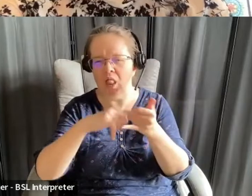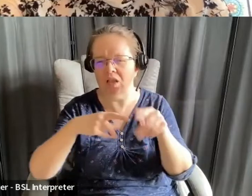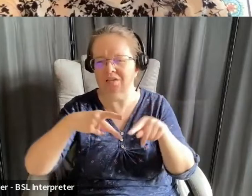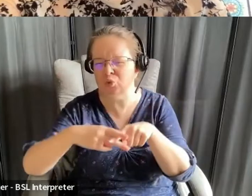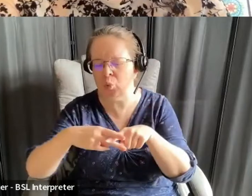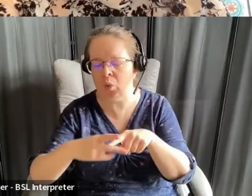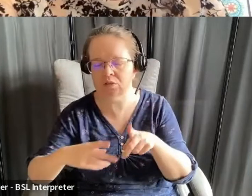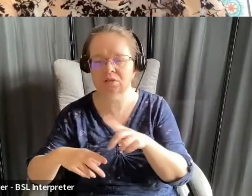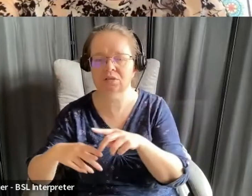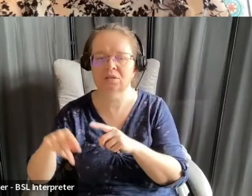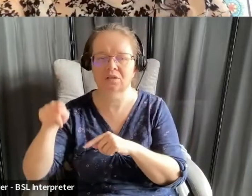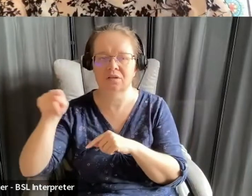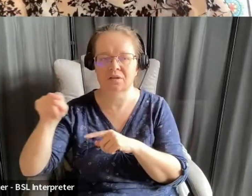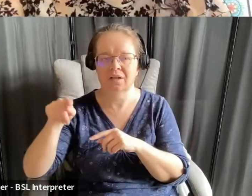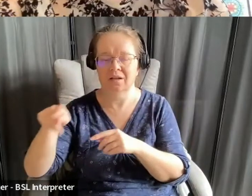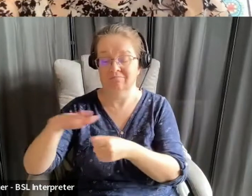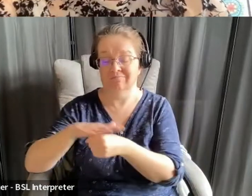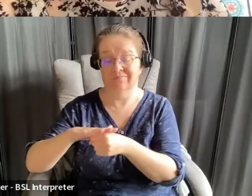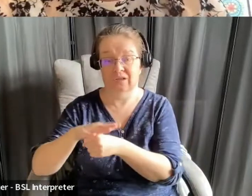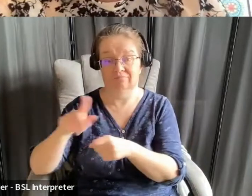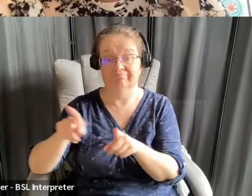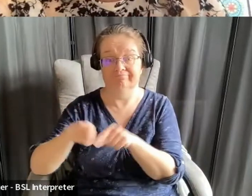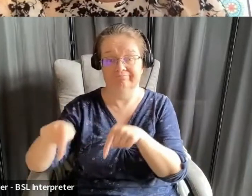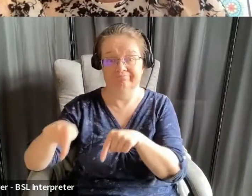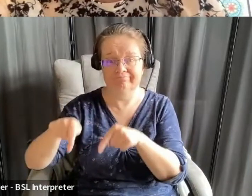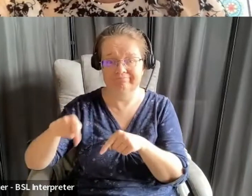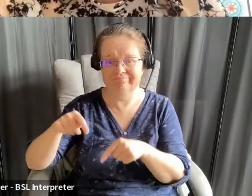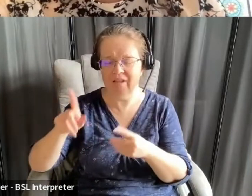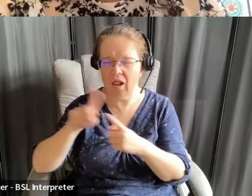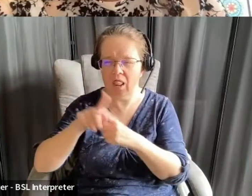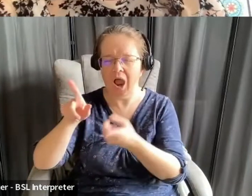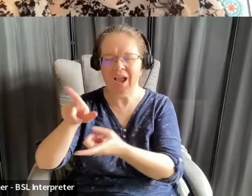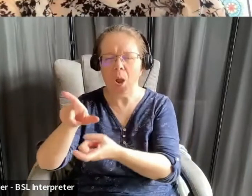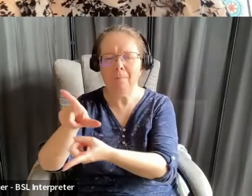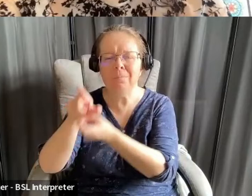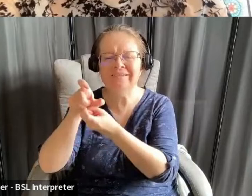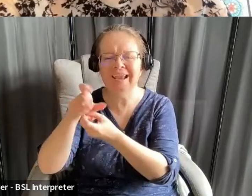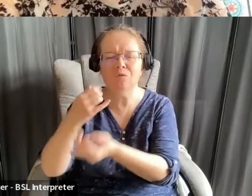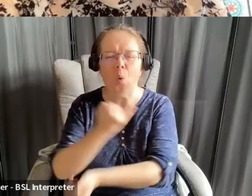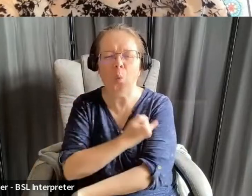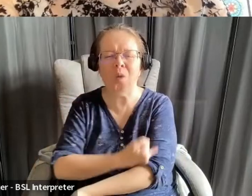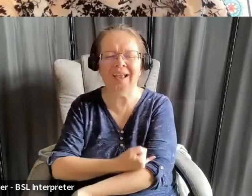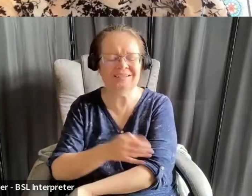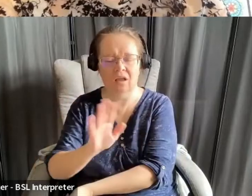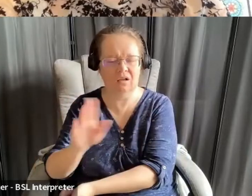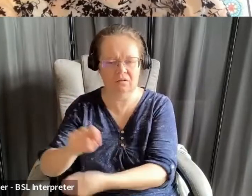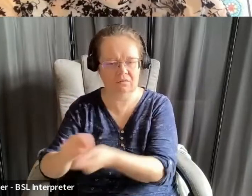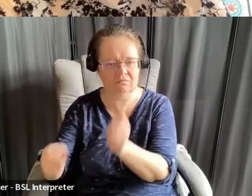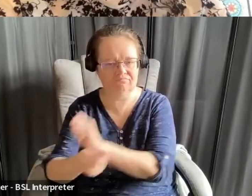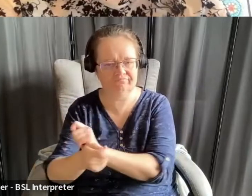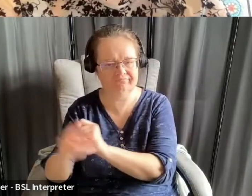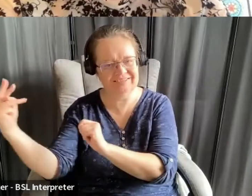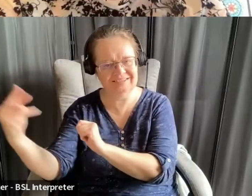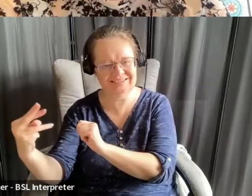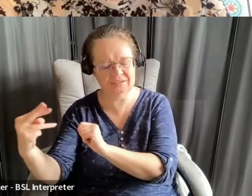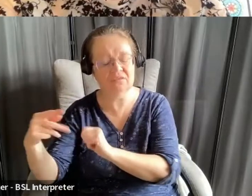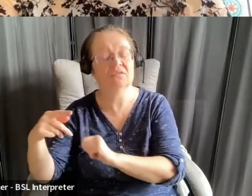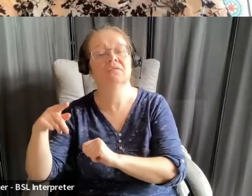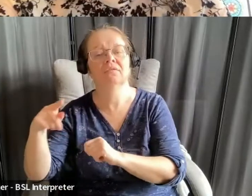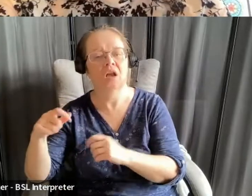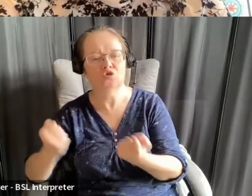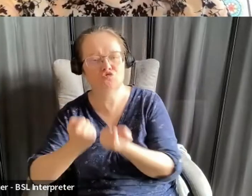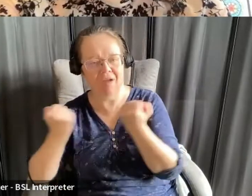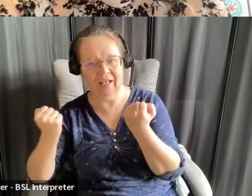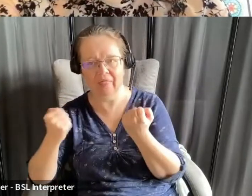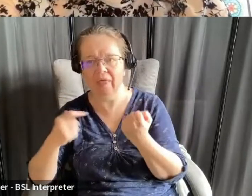support, especially on the area when you're having to talk about perceived weaknesses, right? Okay, we're going to move on because I'm conscious of time.